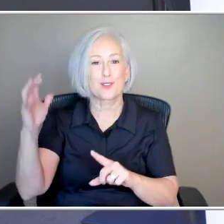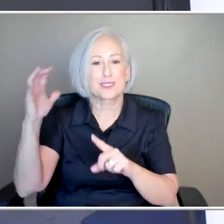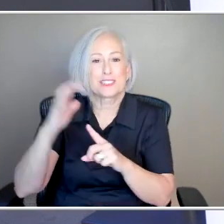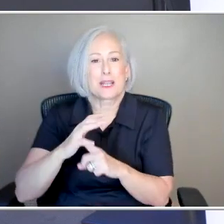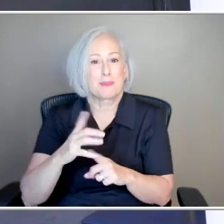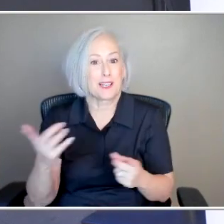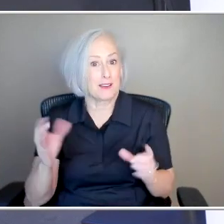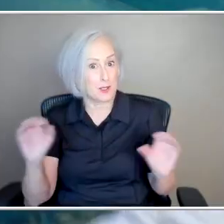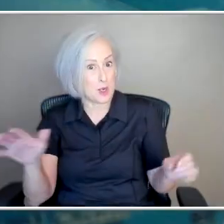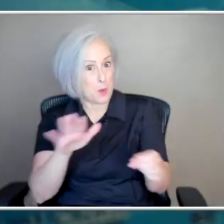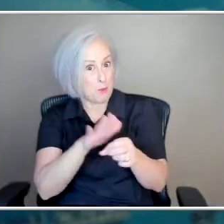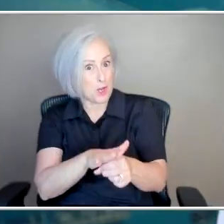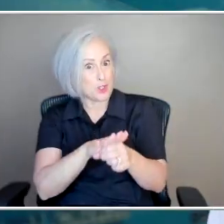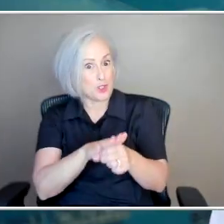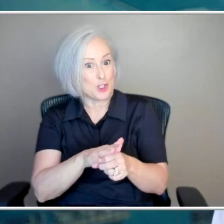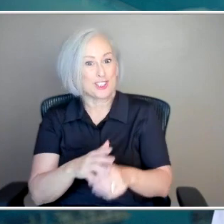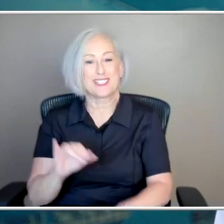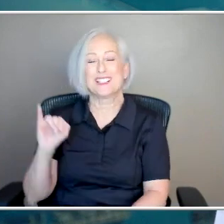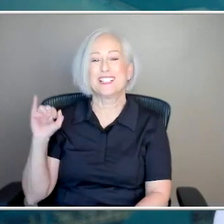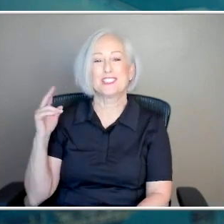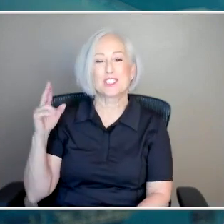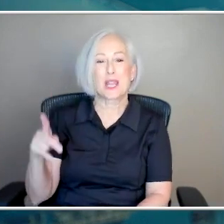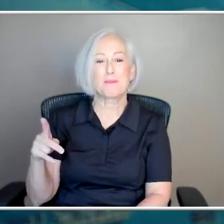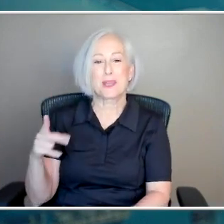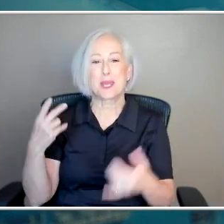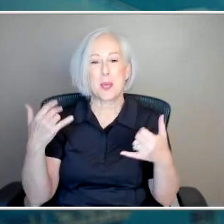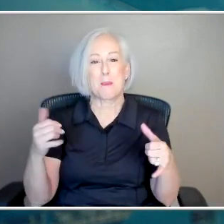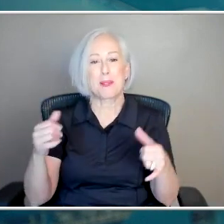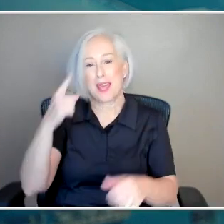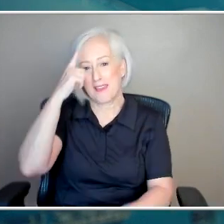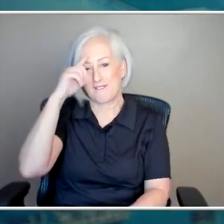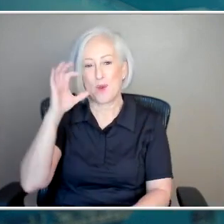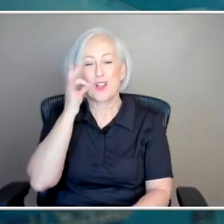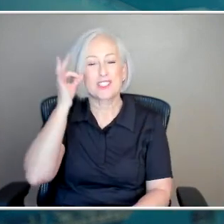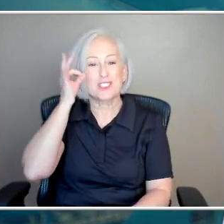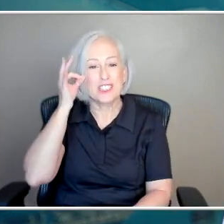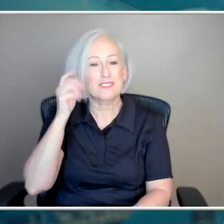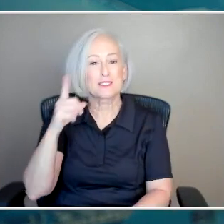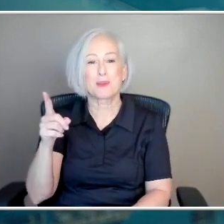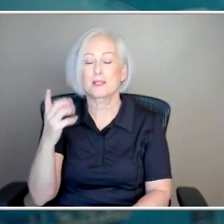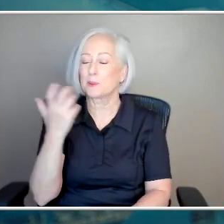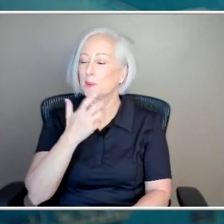it's JP's obviously played for the Chiefs, but it's an amazing experience. I mean,